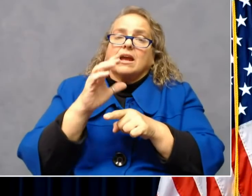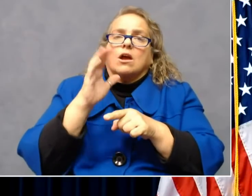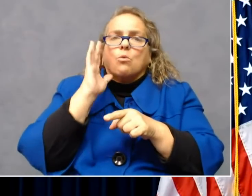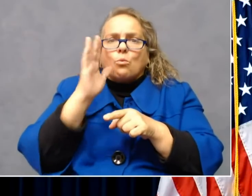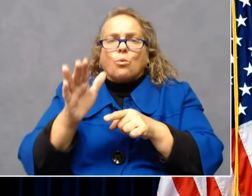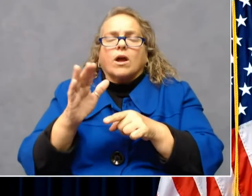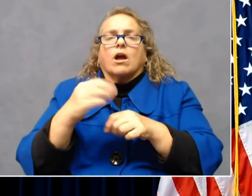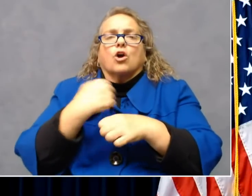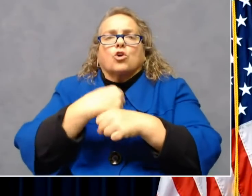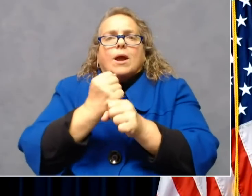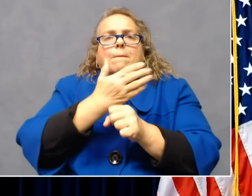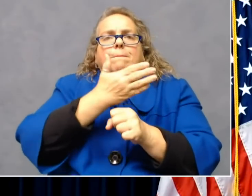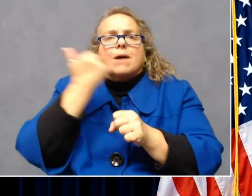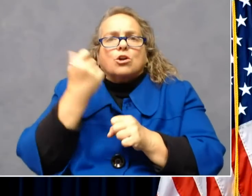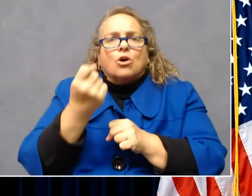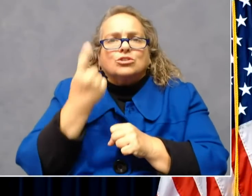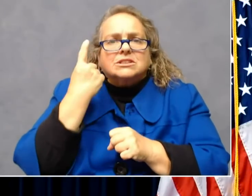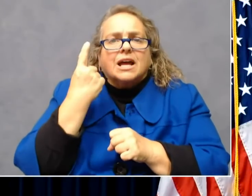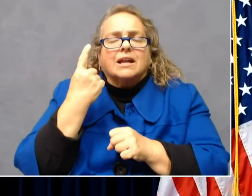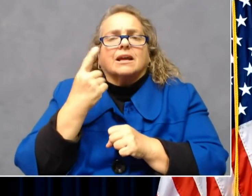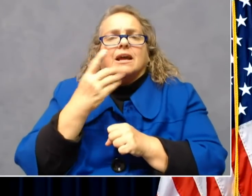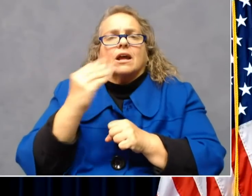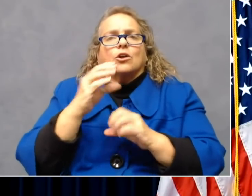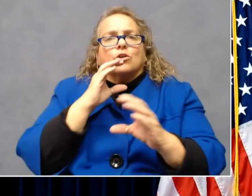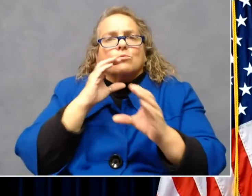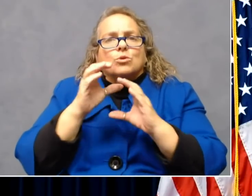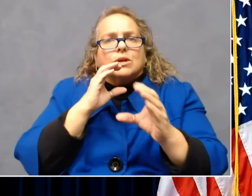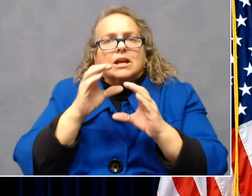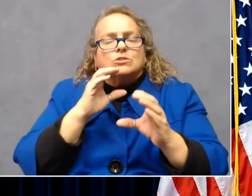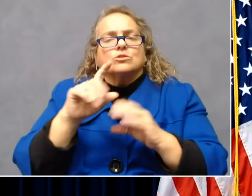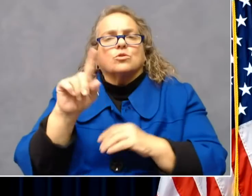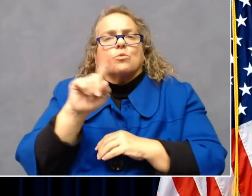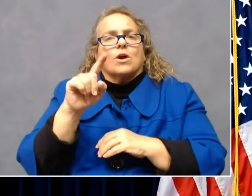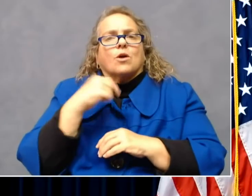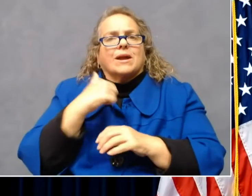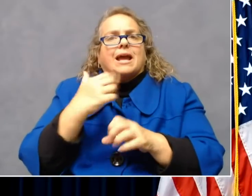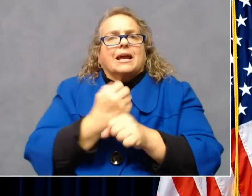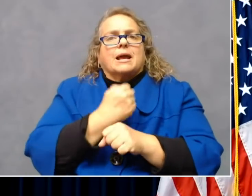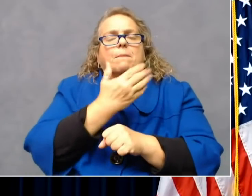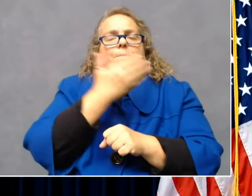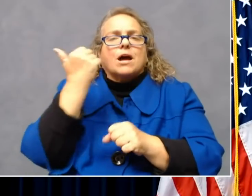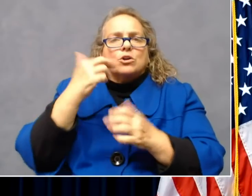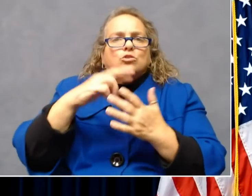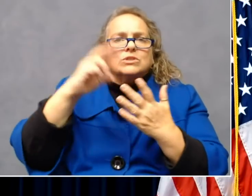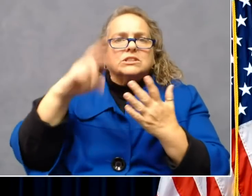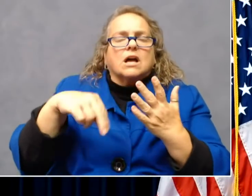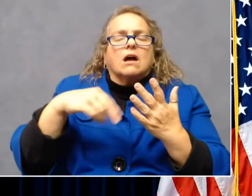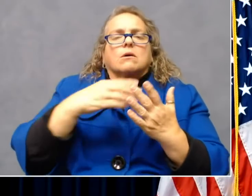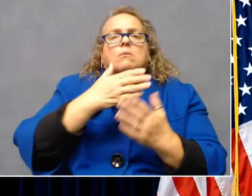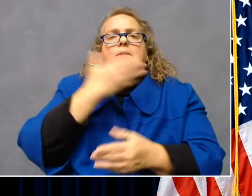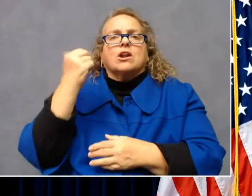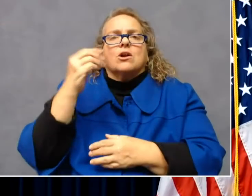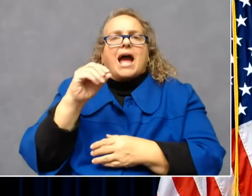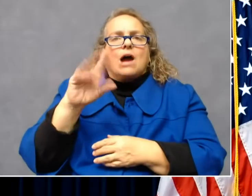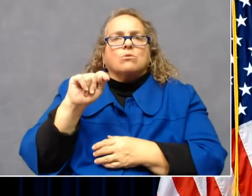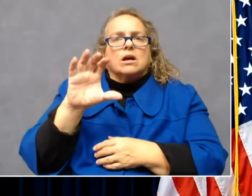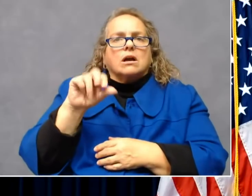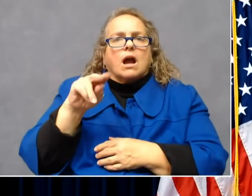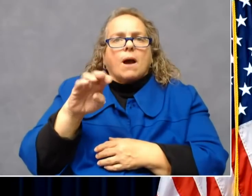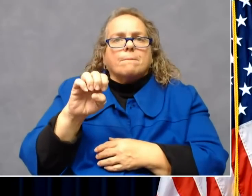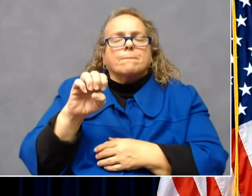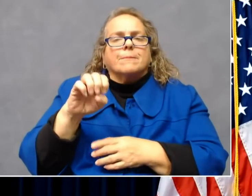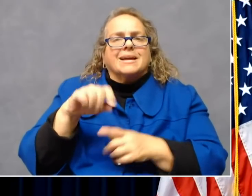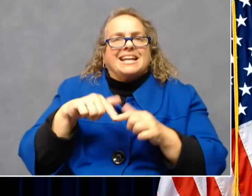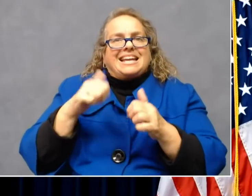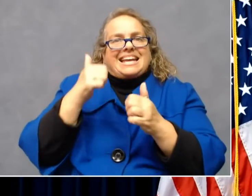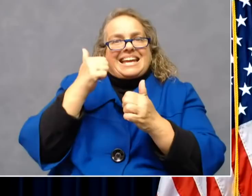communication where we can get better results, better outcomes in each and every interaction. And we